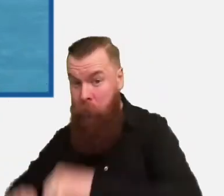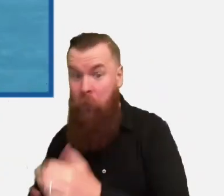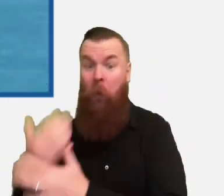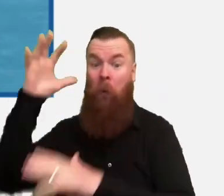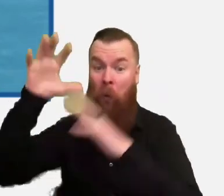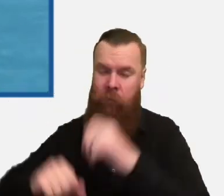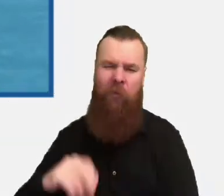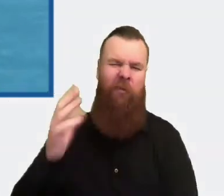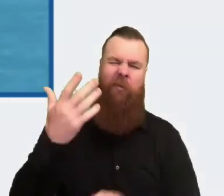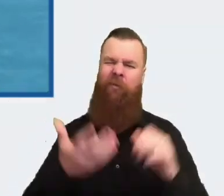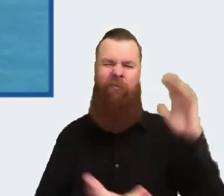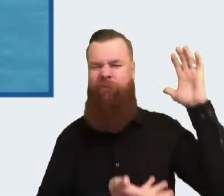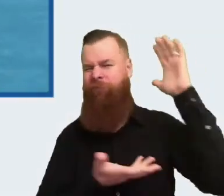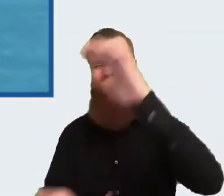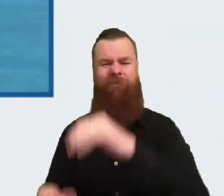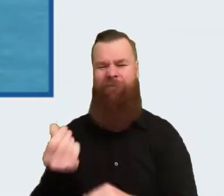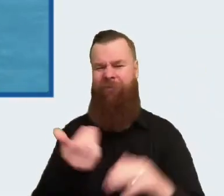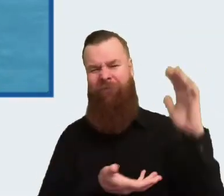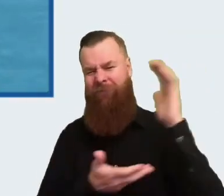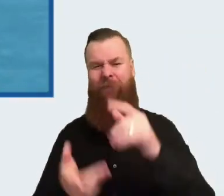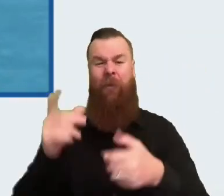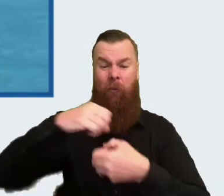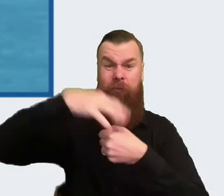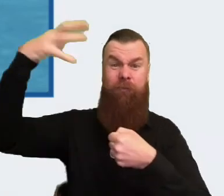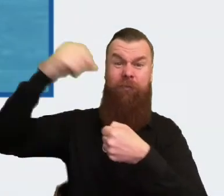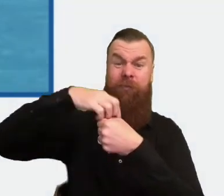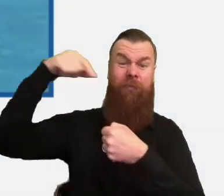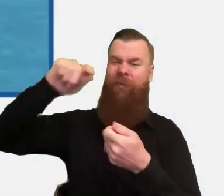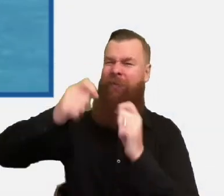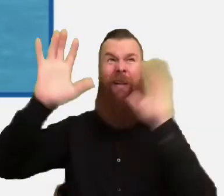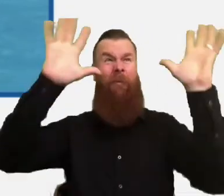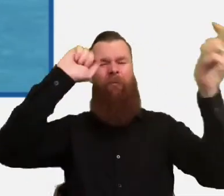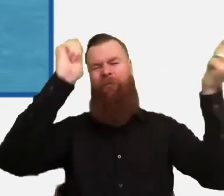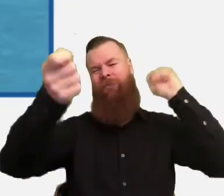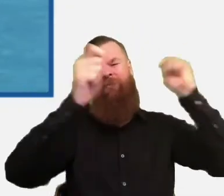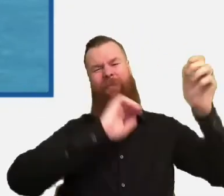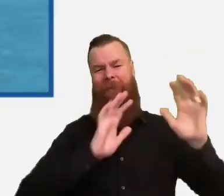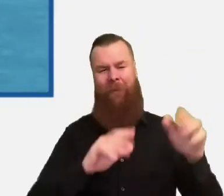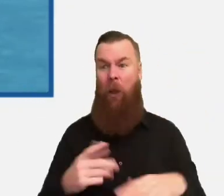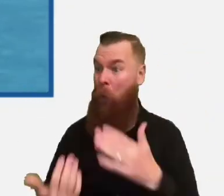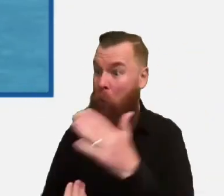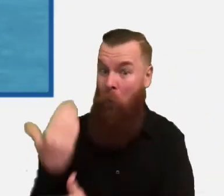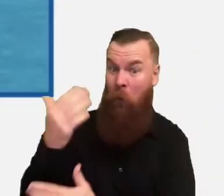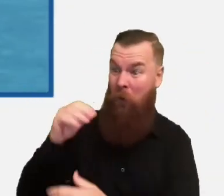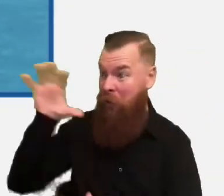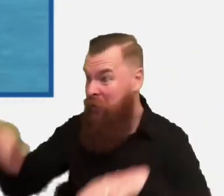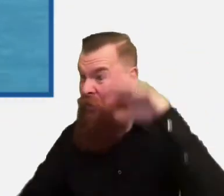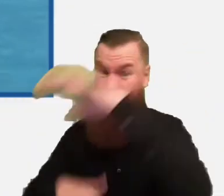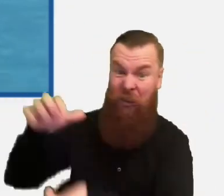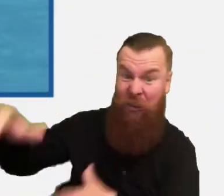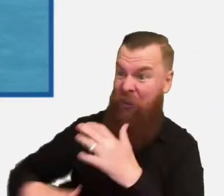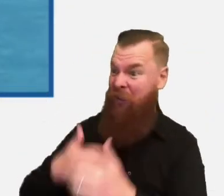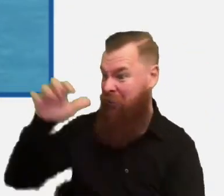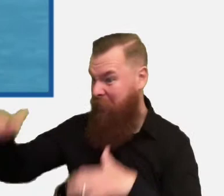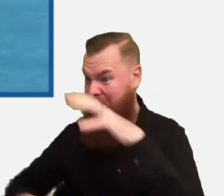can avoid excavation, processing, transportation, all the activities